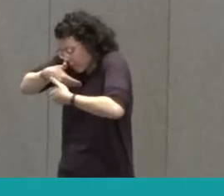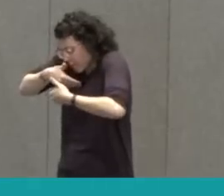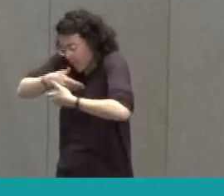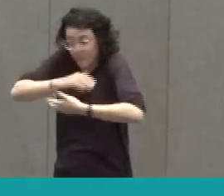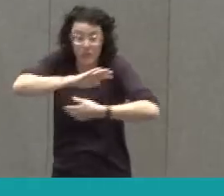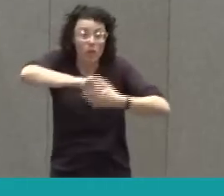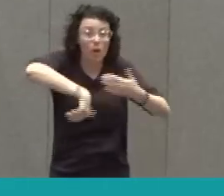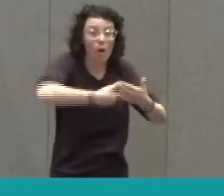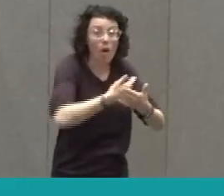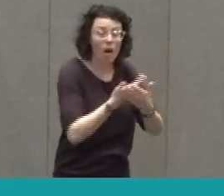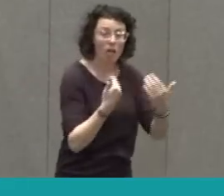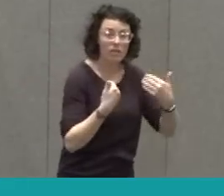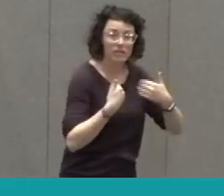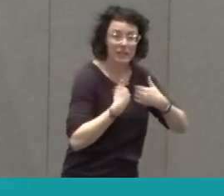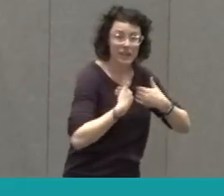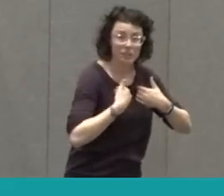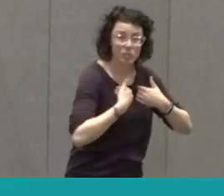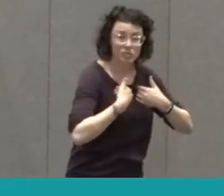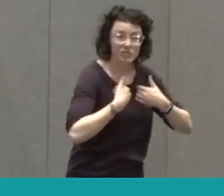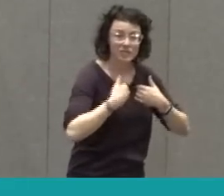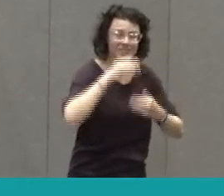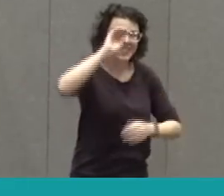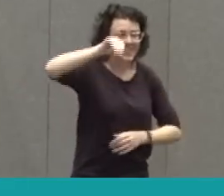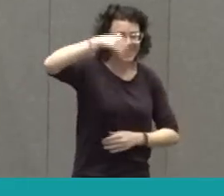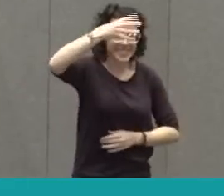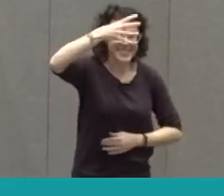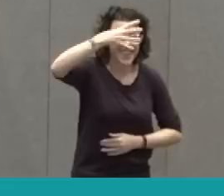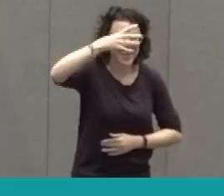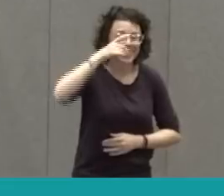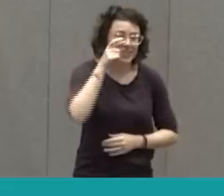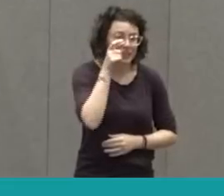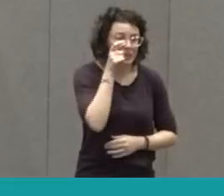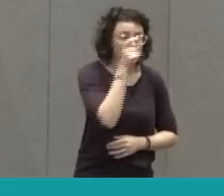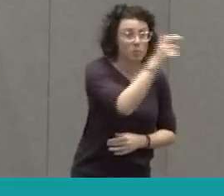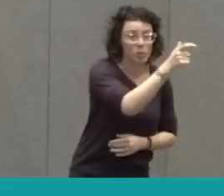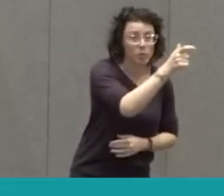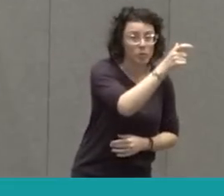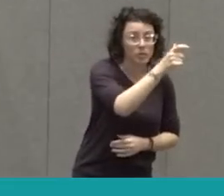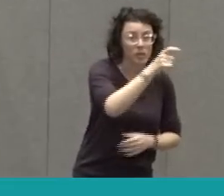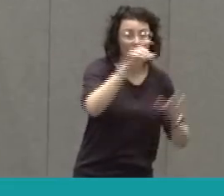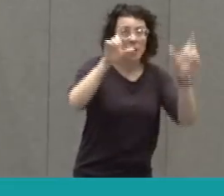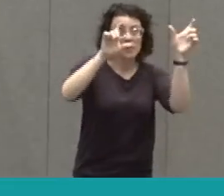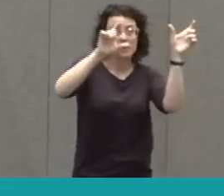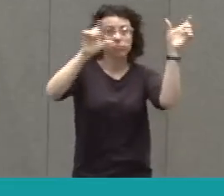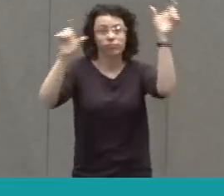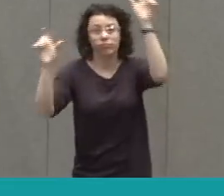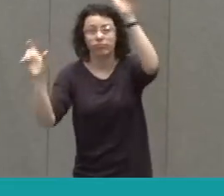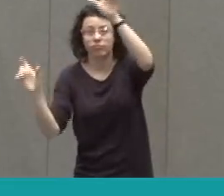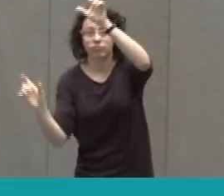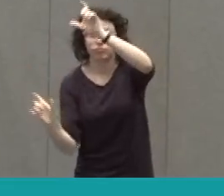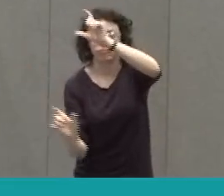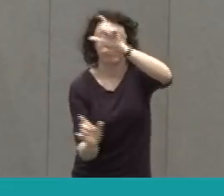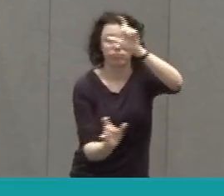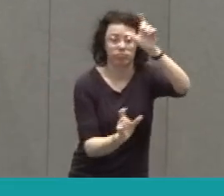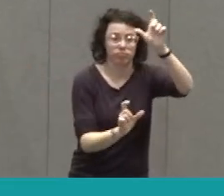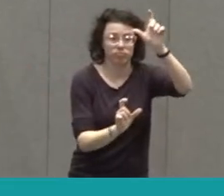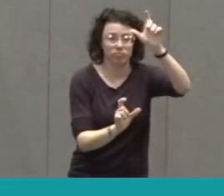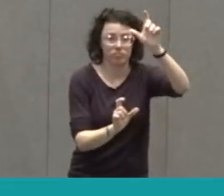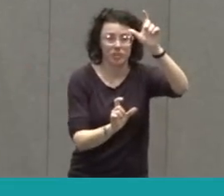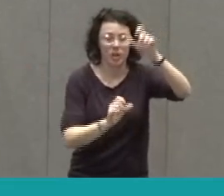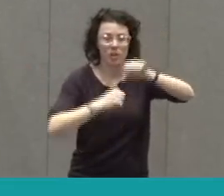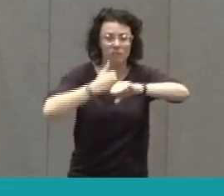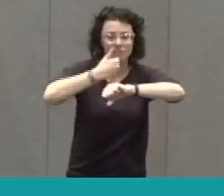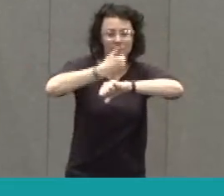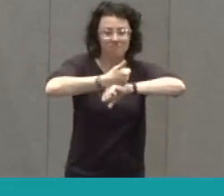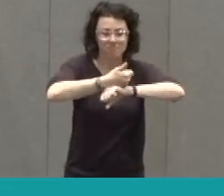all moved in their places, each ready to greet you the very first moment of the